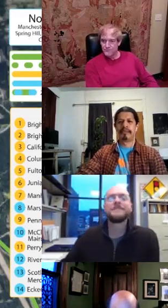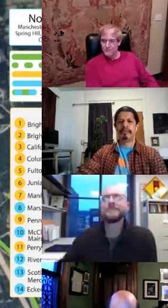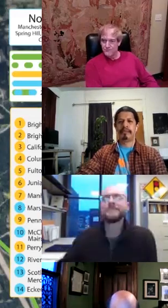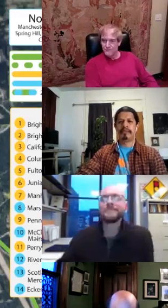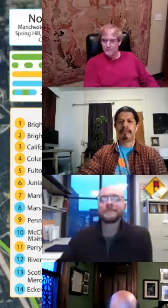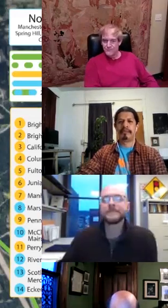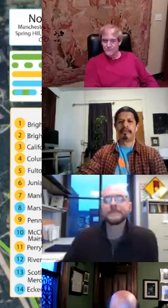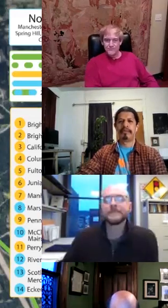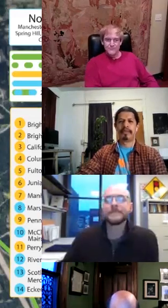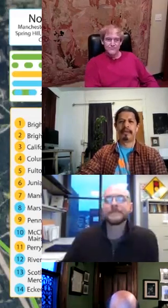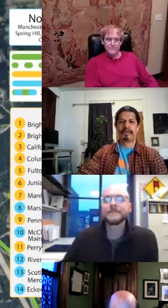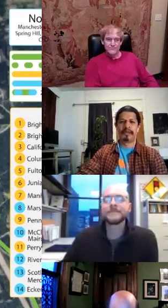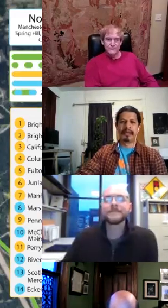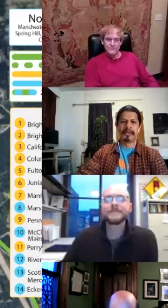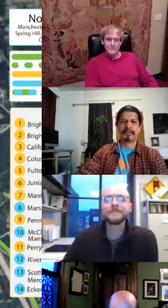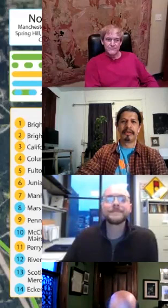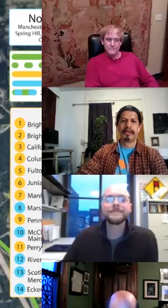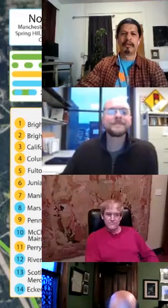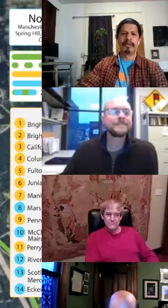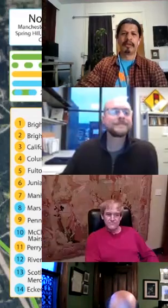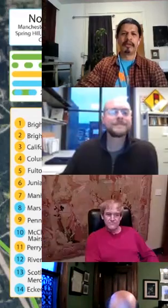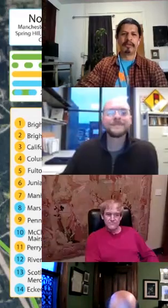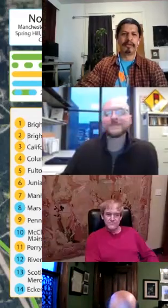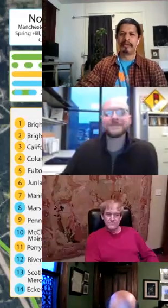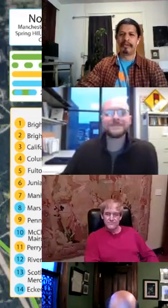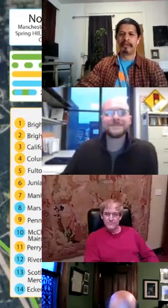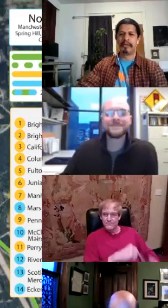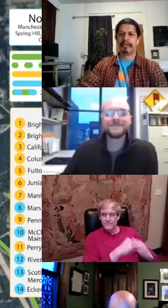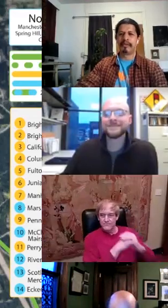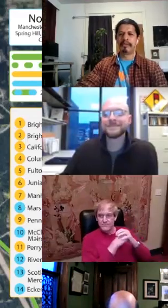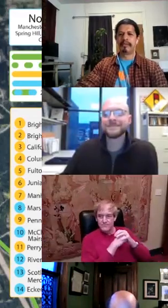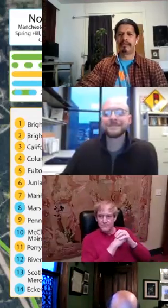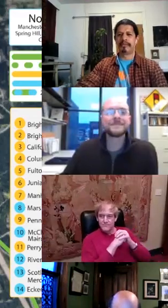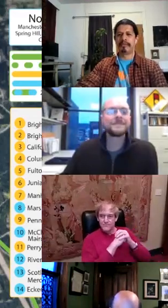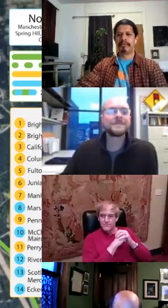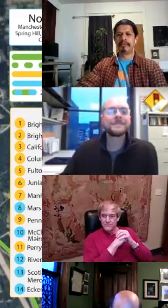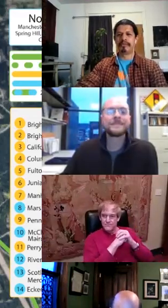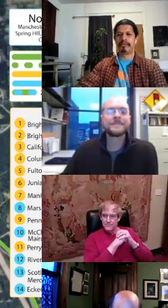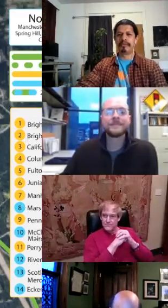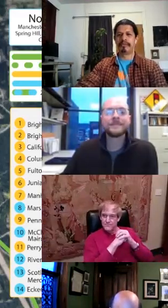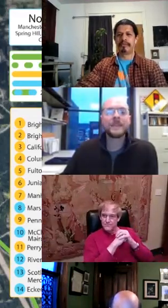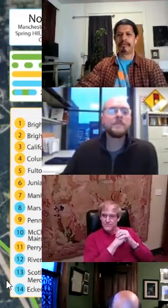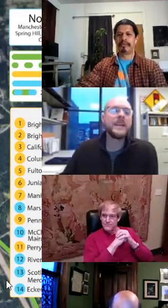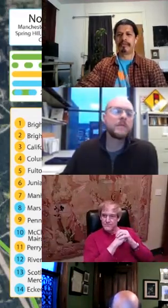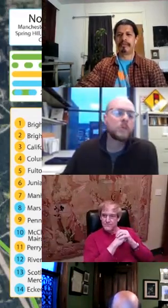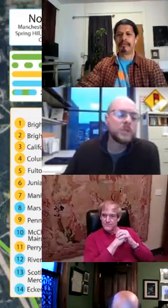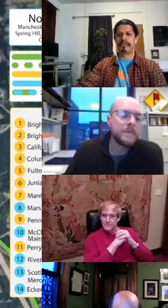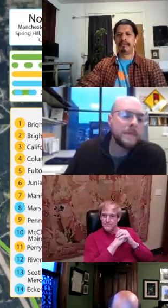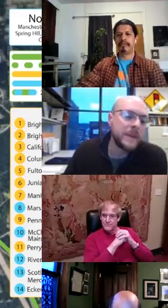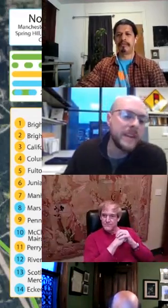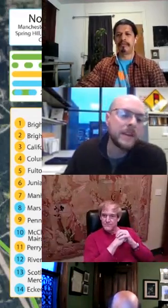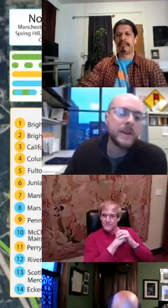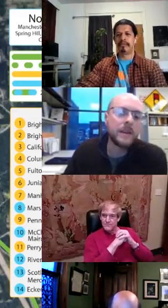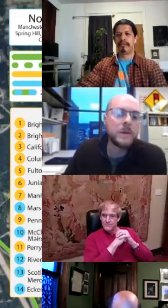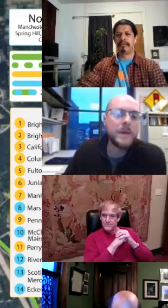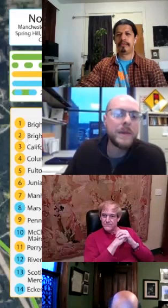John. Thank you for that, John. We're gonna go. We'll add a little bit here. As you can see, that most